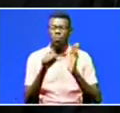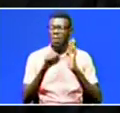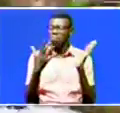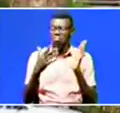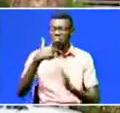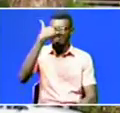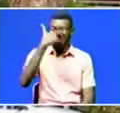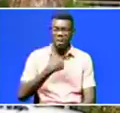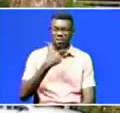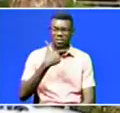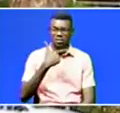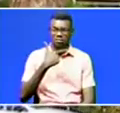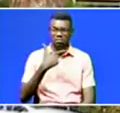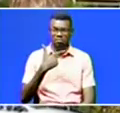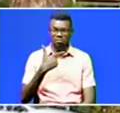blindness.